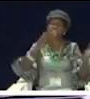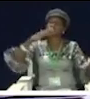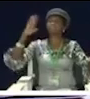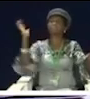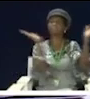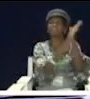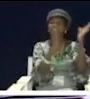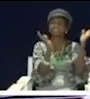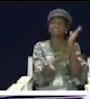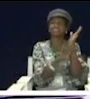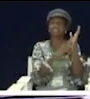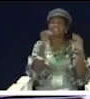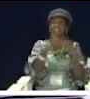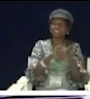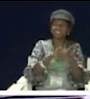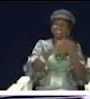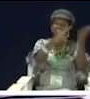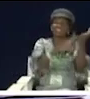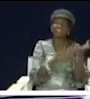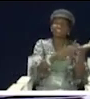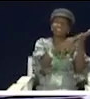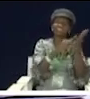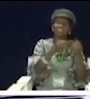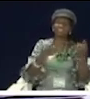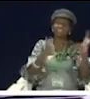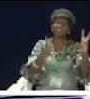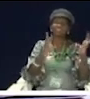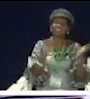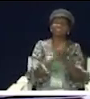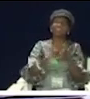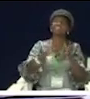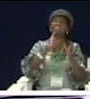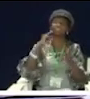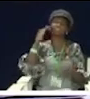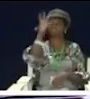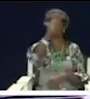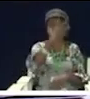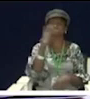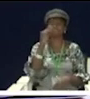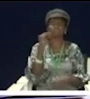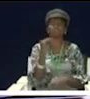praise in dance form. That was beautiful.